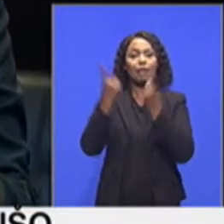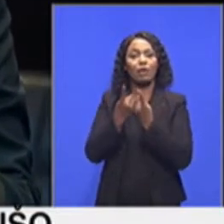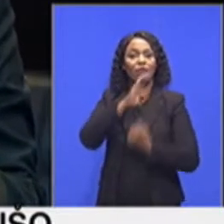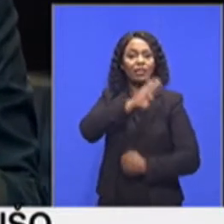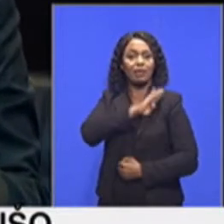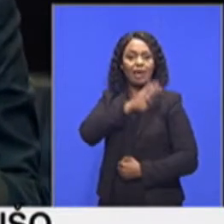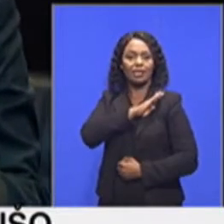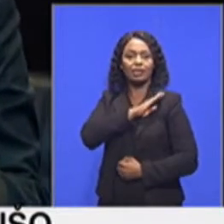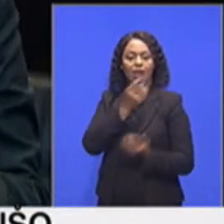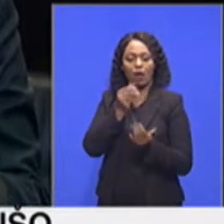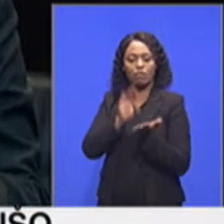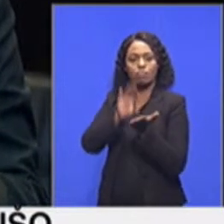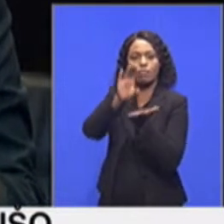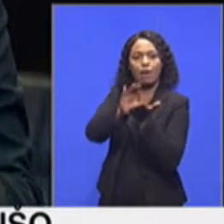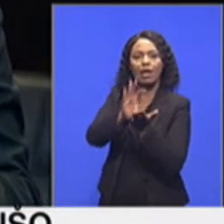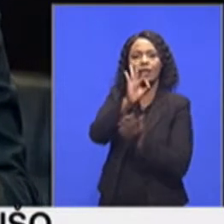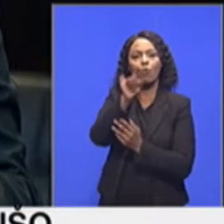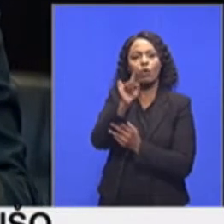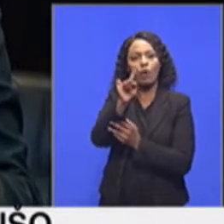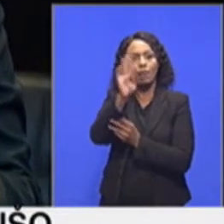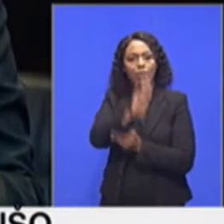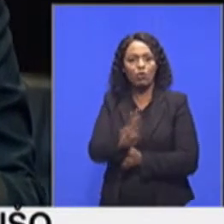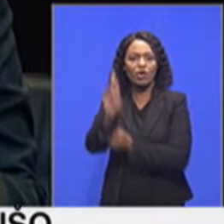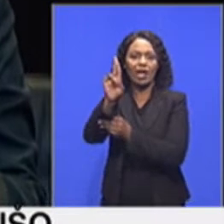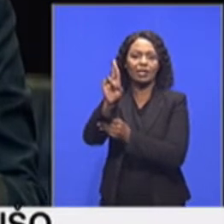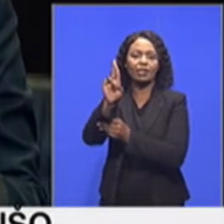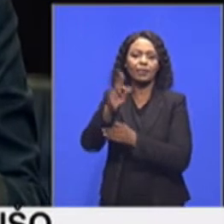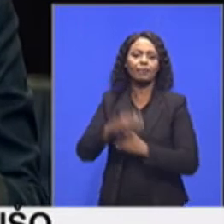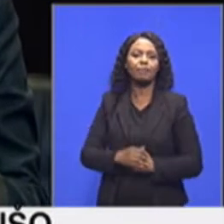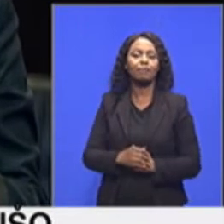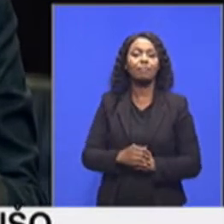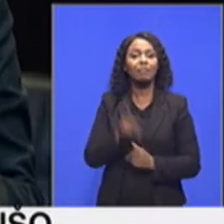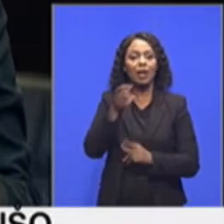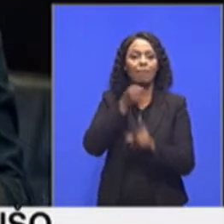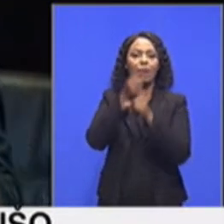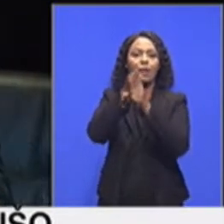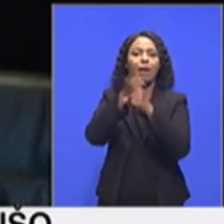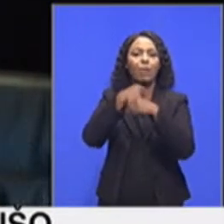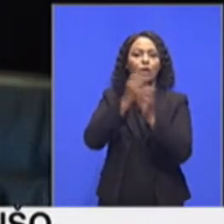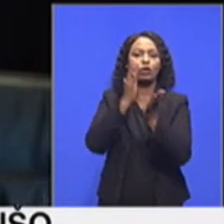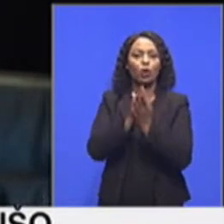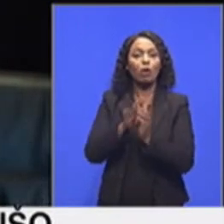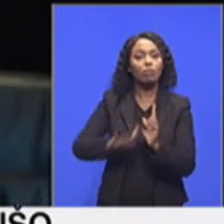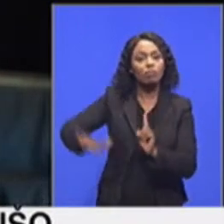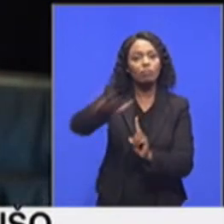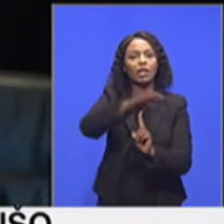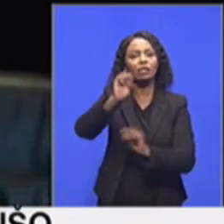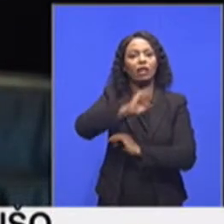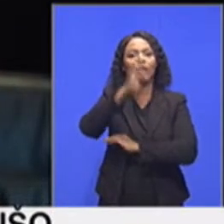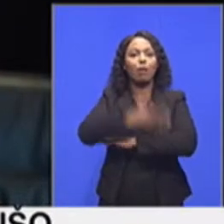an additional 3.1 billion rand to enhance security on the South African border.